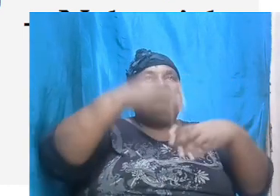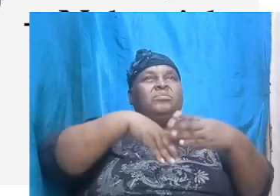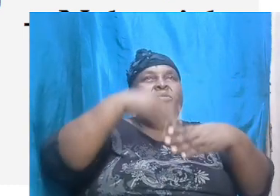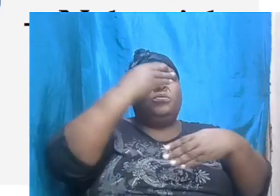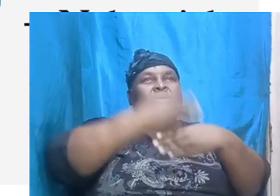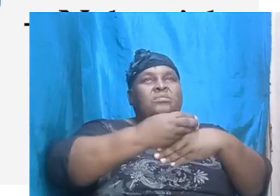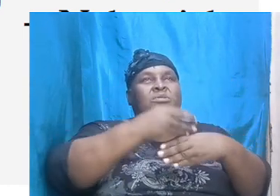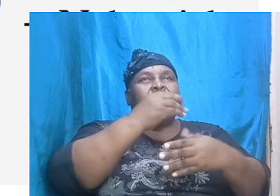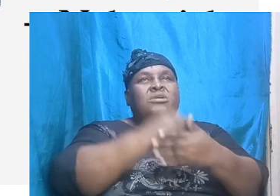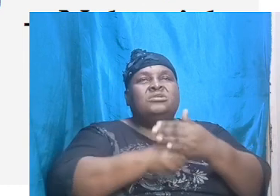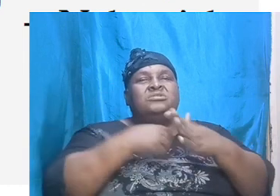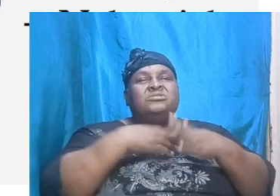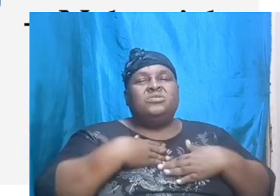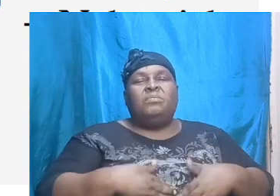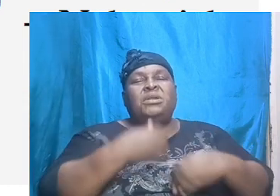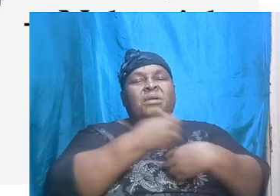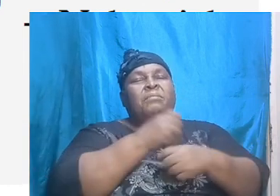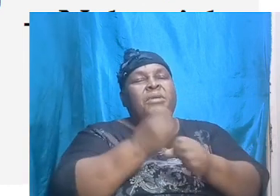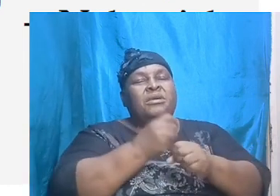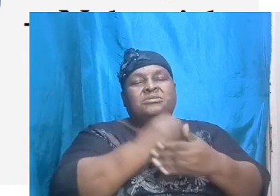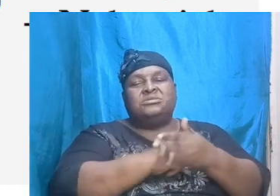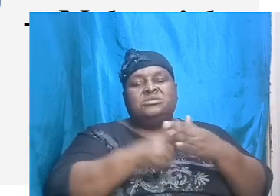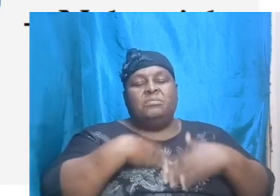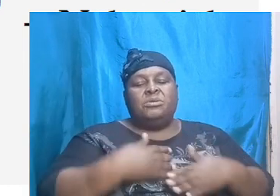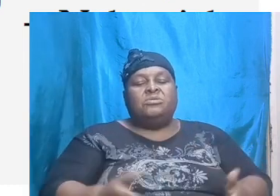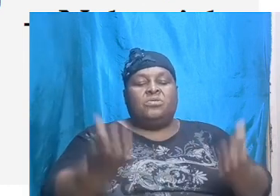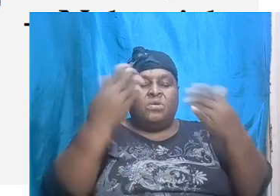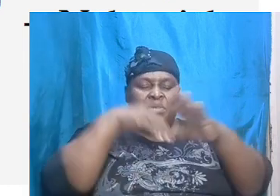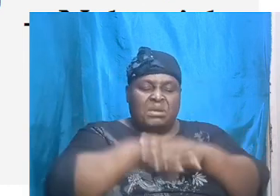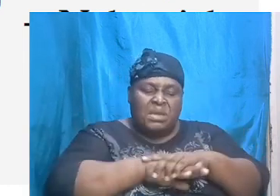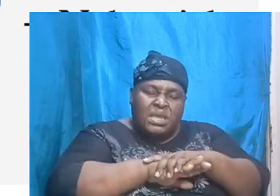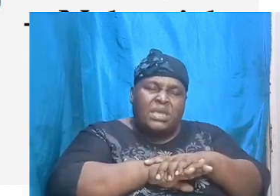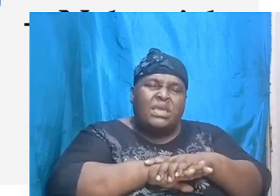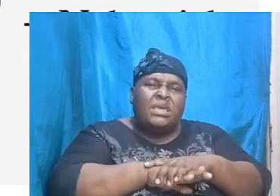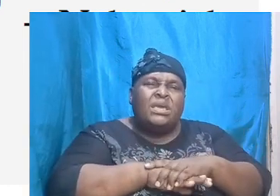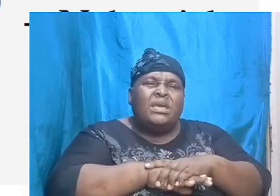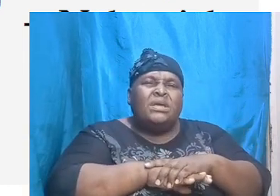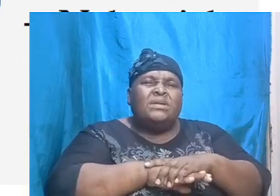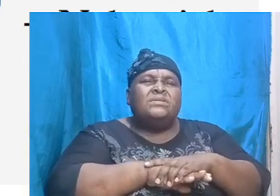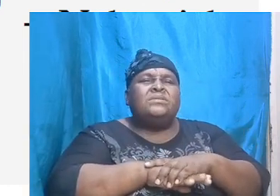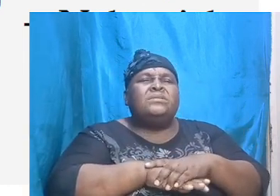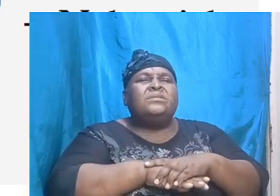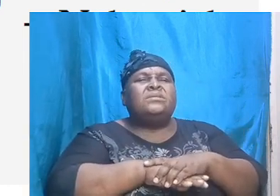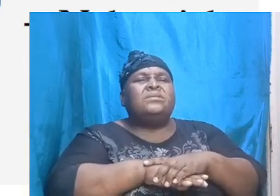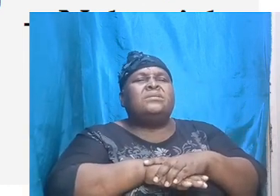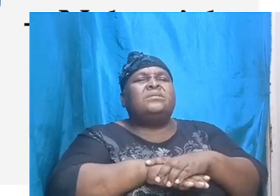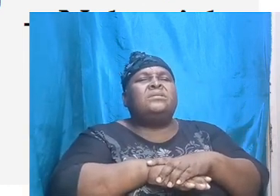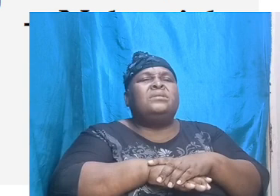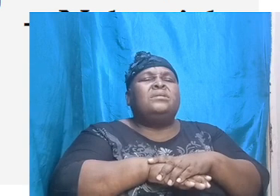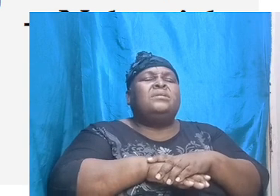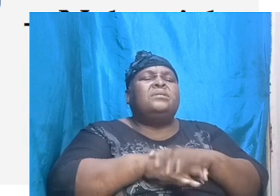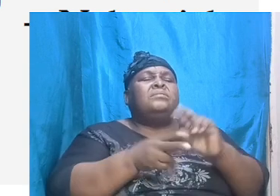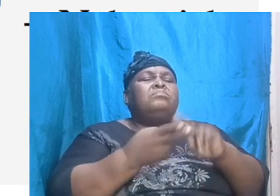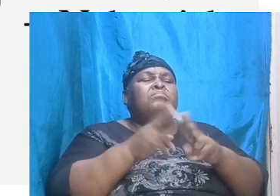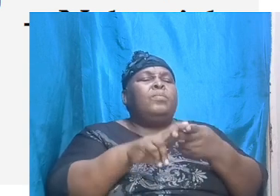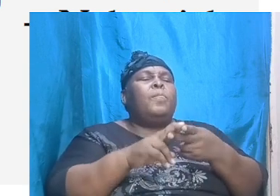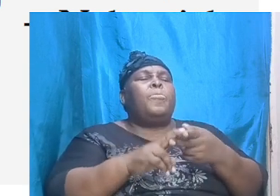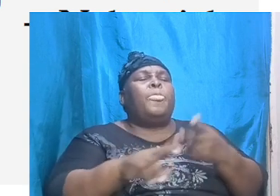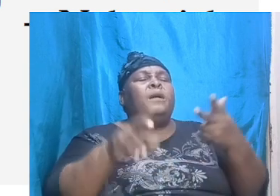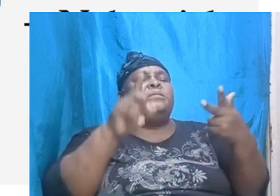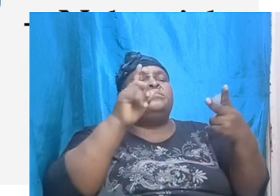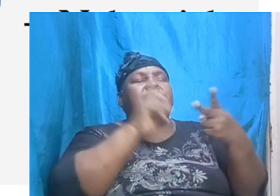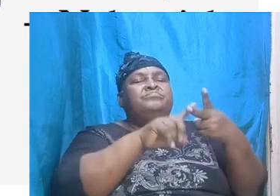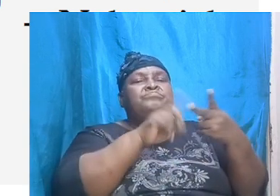somebody to come in. The locusts united, it creates a blessing called strength for them. But number two, praise God,